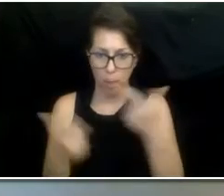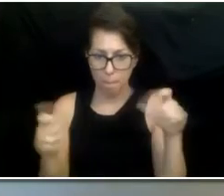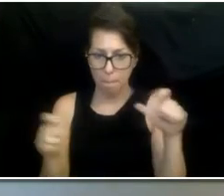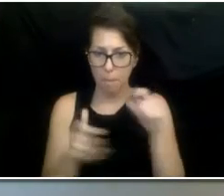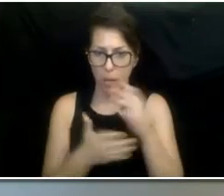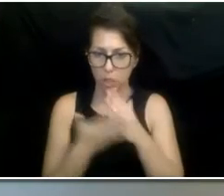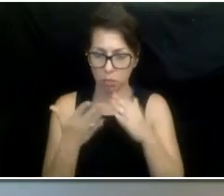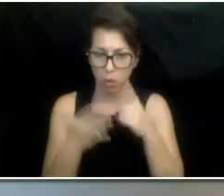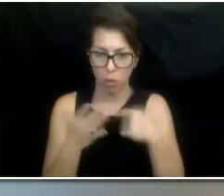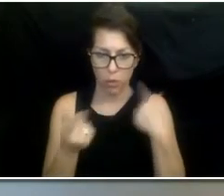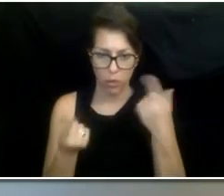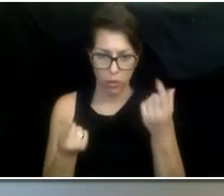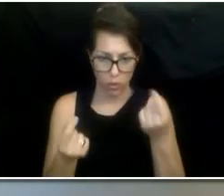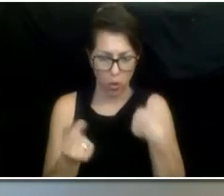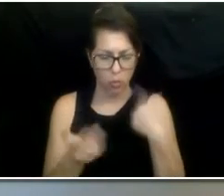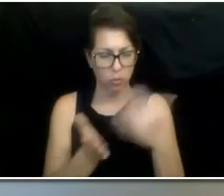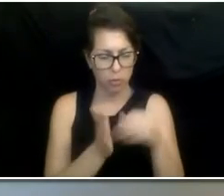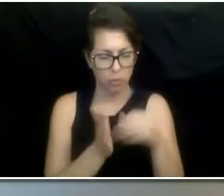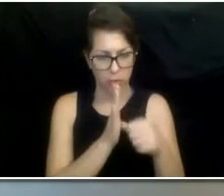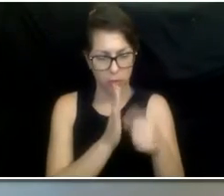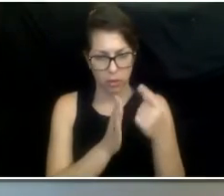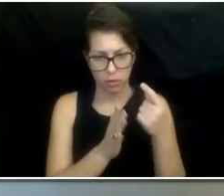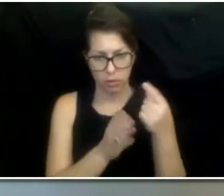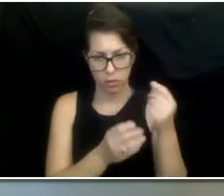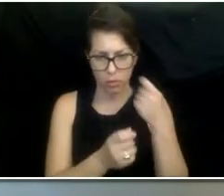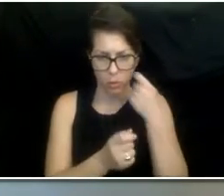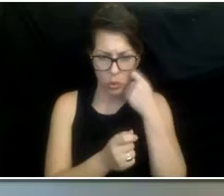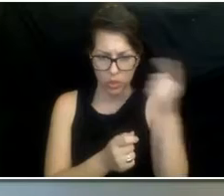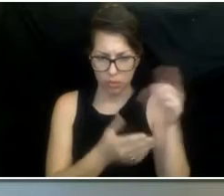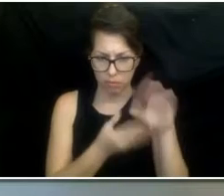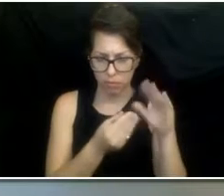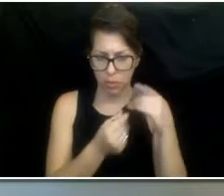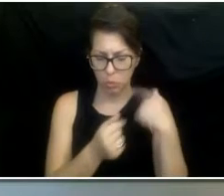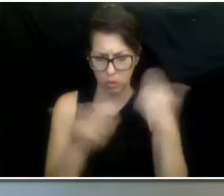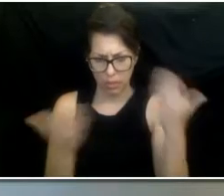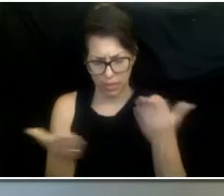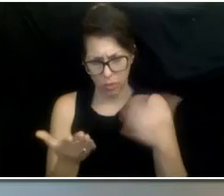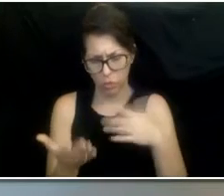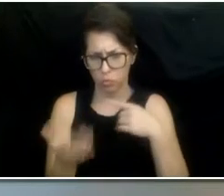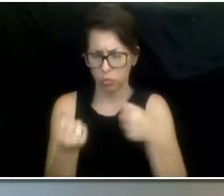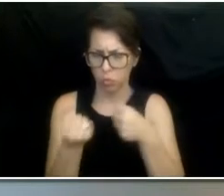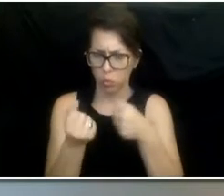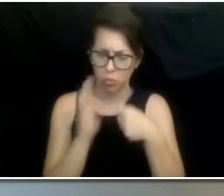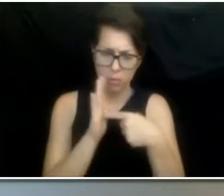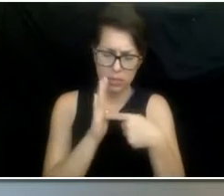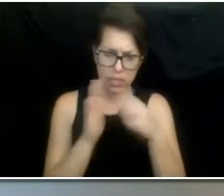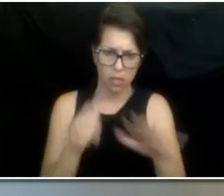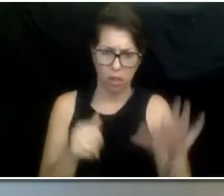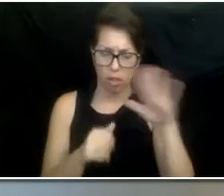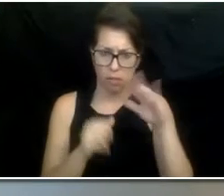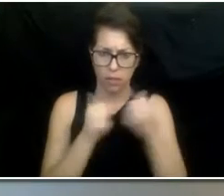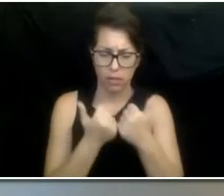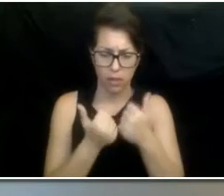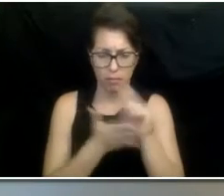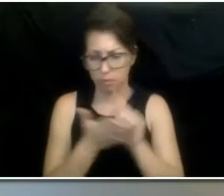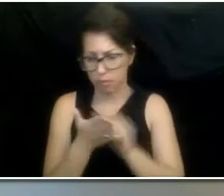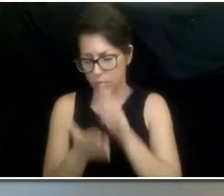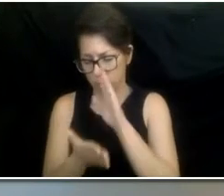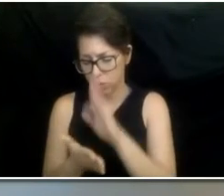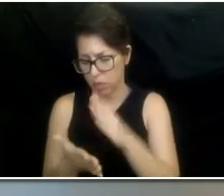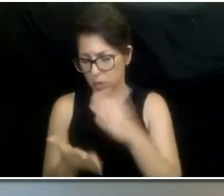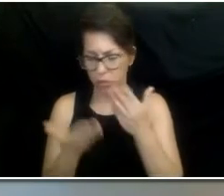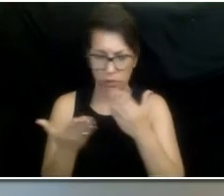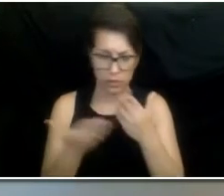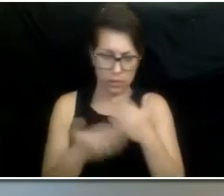and we all feel the same empathy towards our clients in some of our neighborhoods we also conduct walk-in intake as